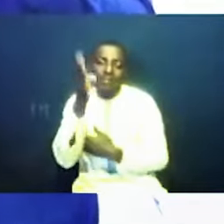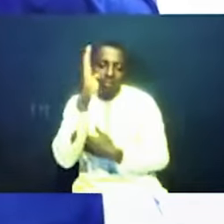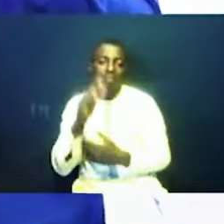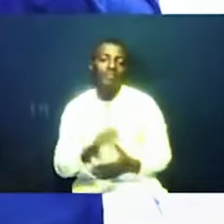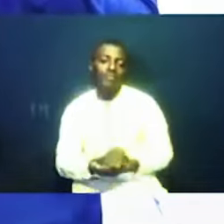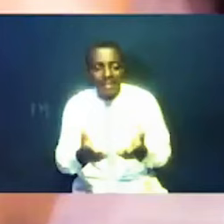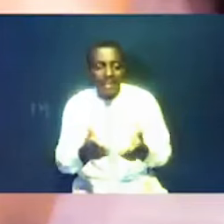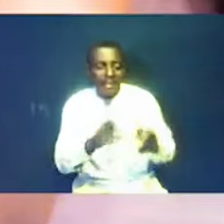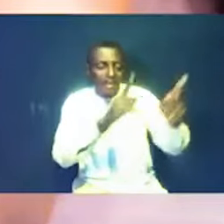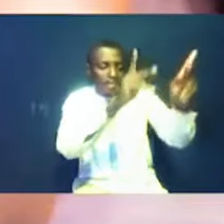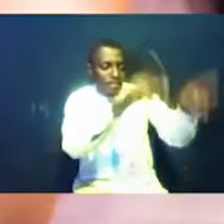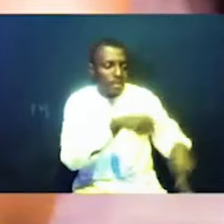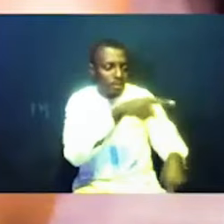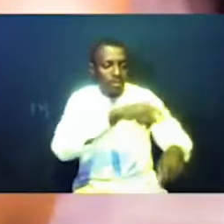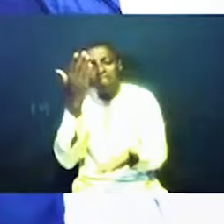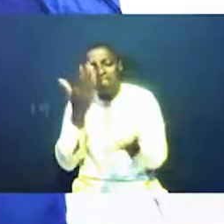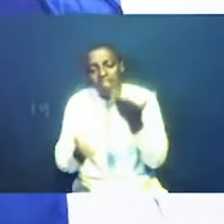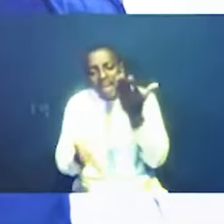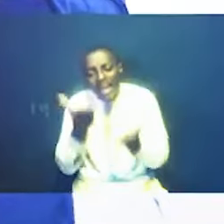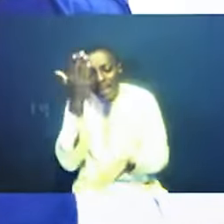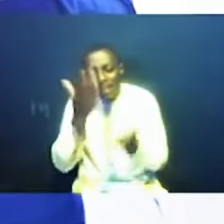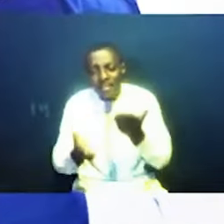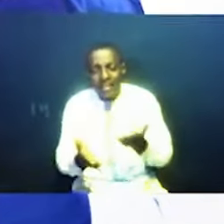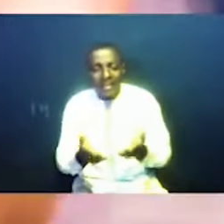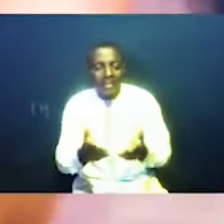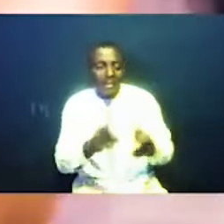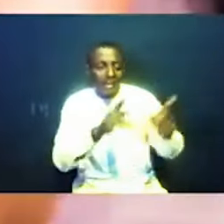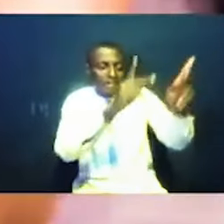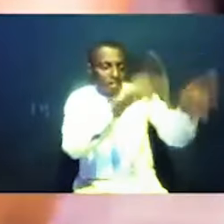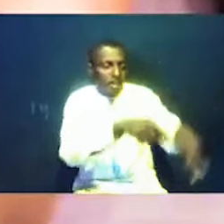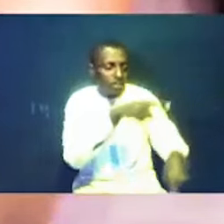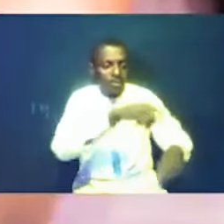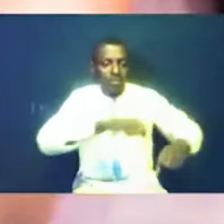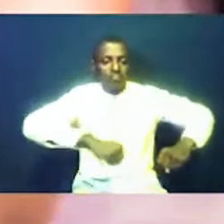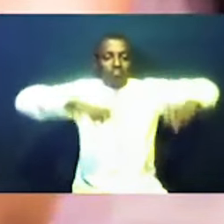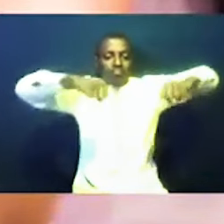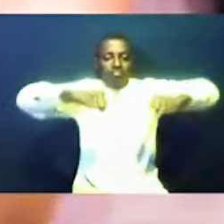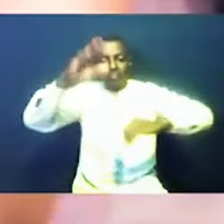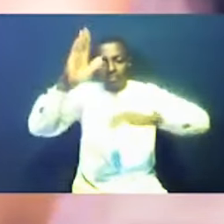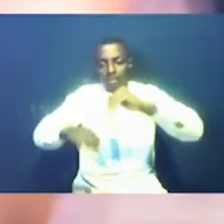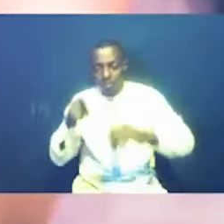God. Sometimes you have to say no to a superior.